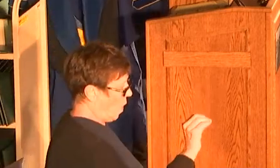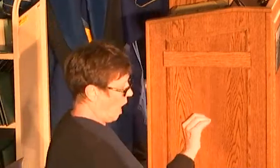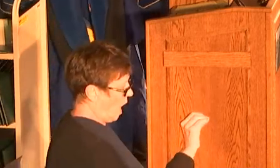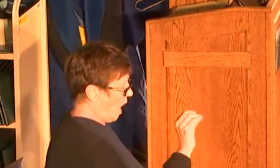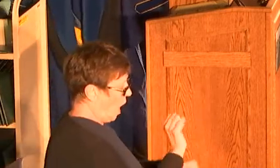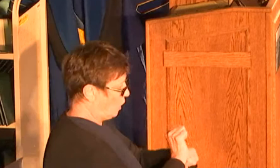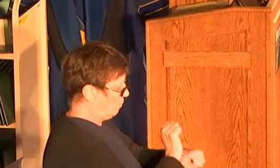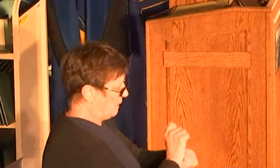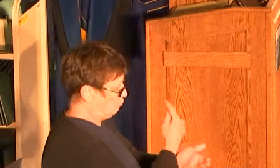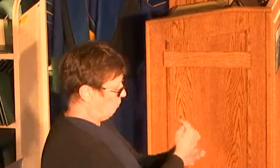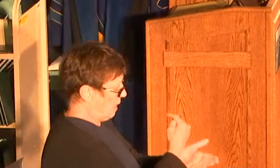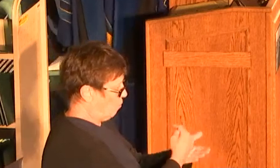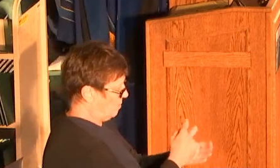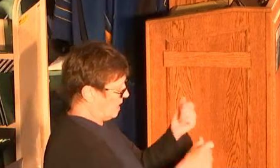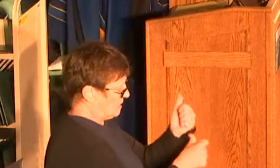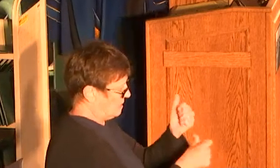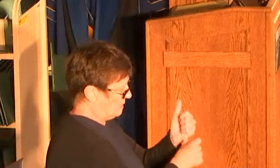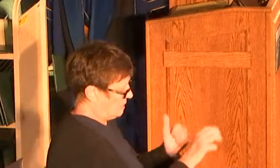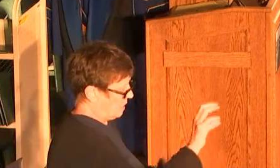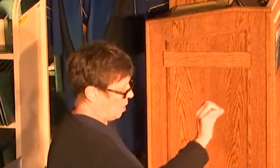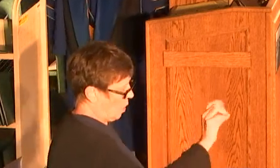Assistant.